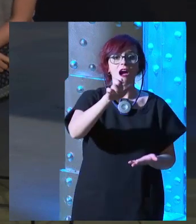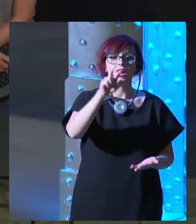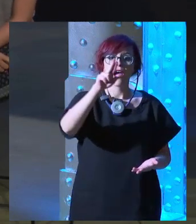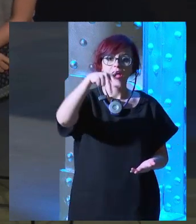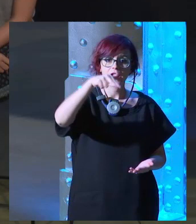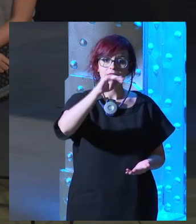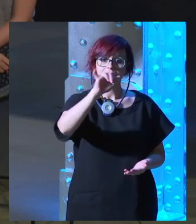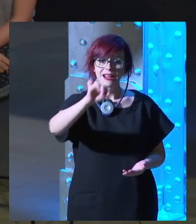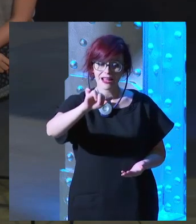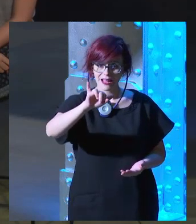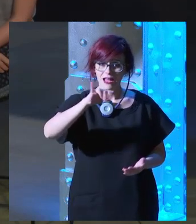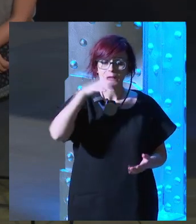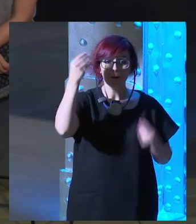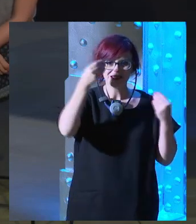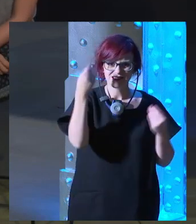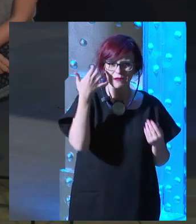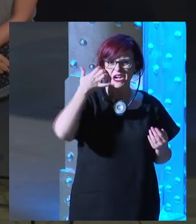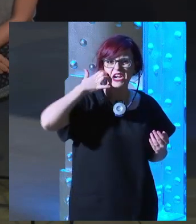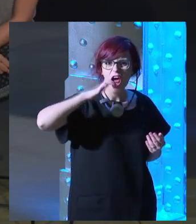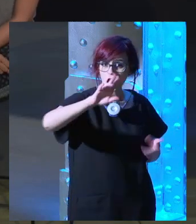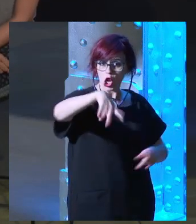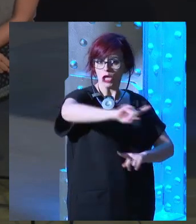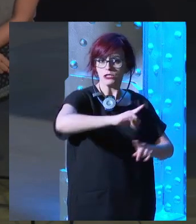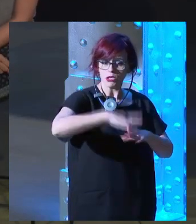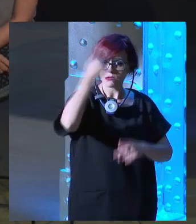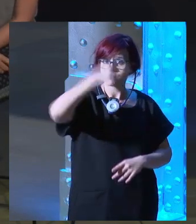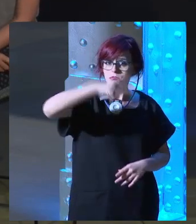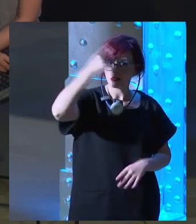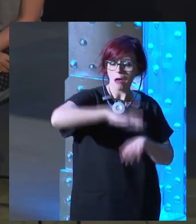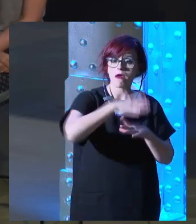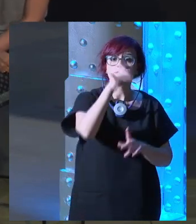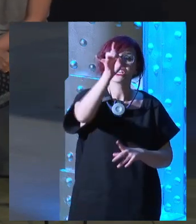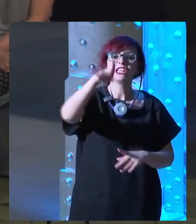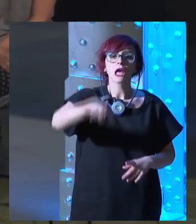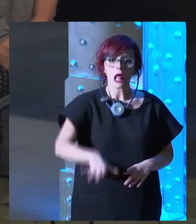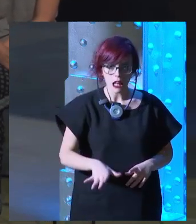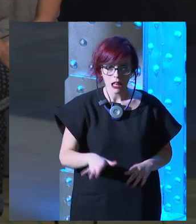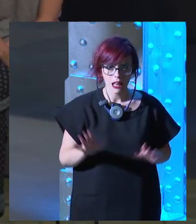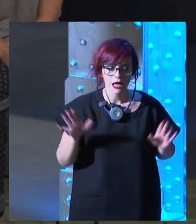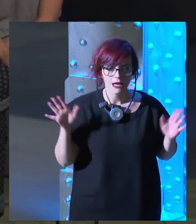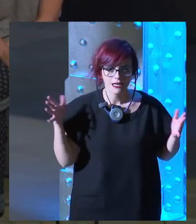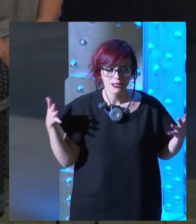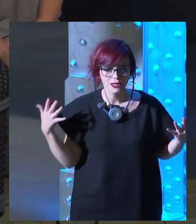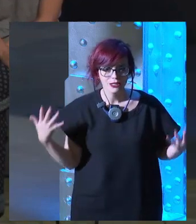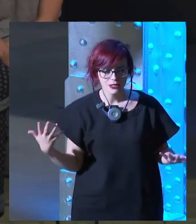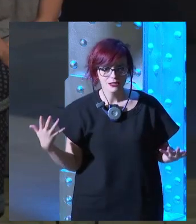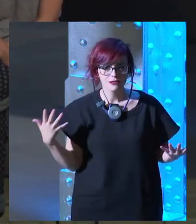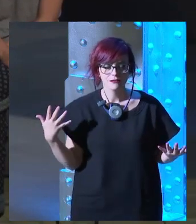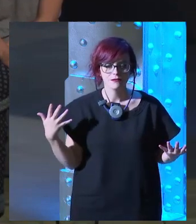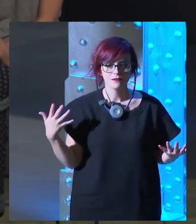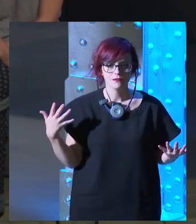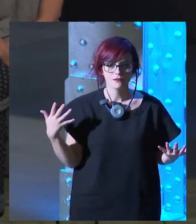didn't have an inner life, but it's because you assume that the male can take up so much space that he can also take up the